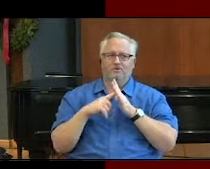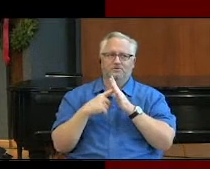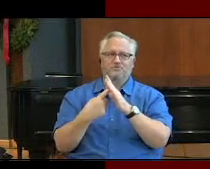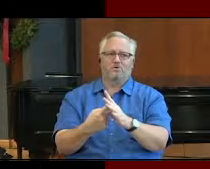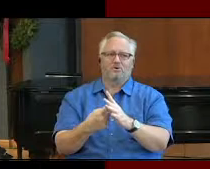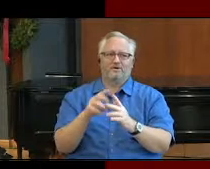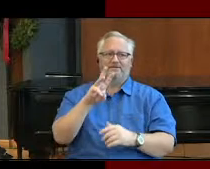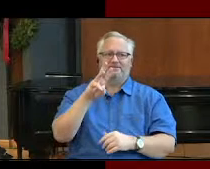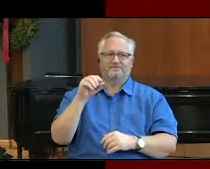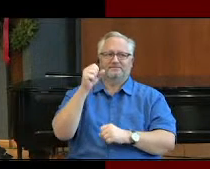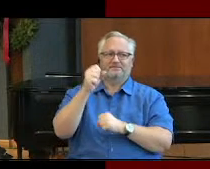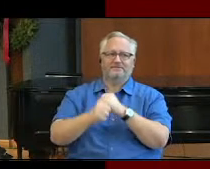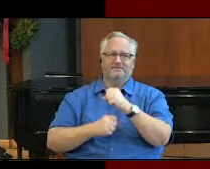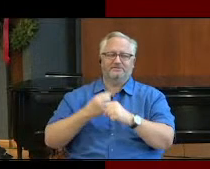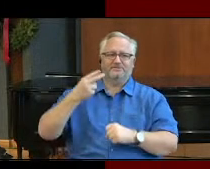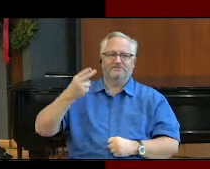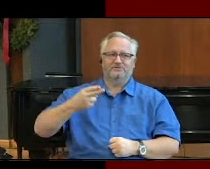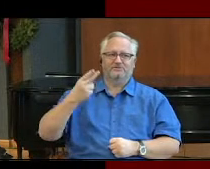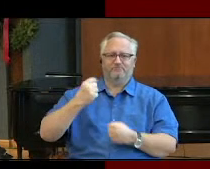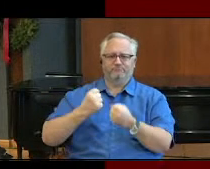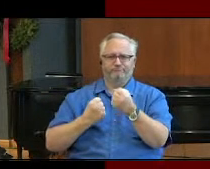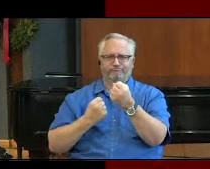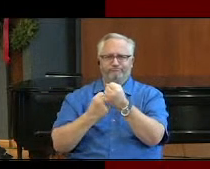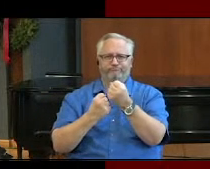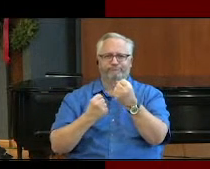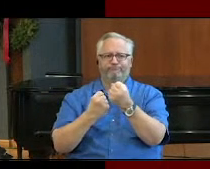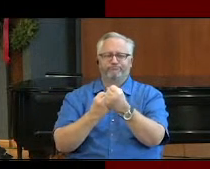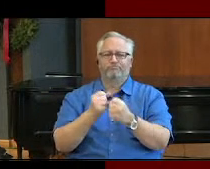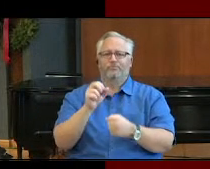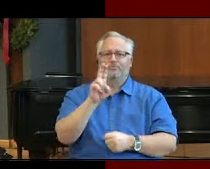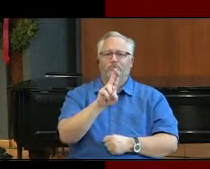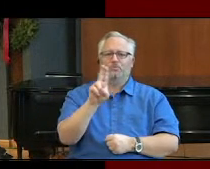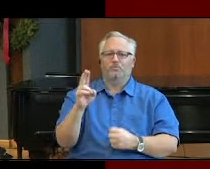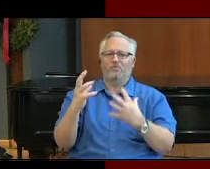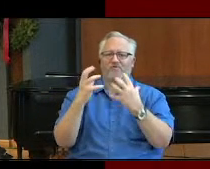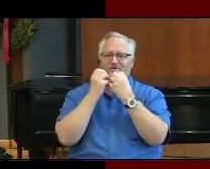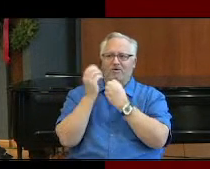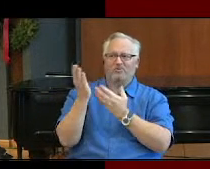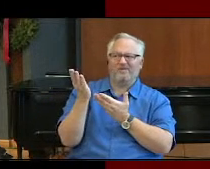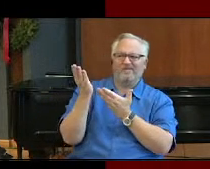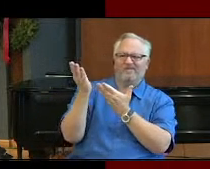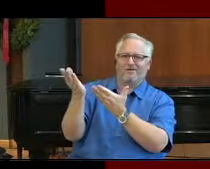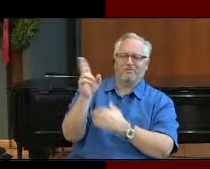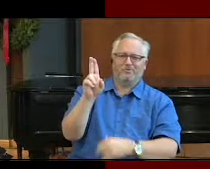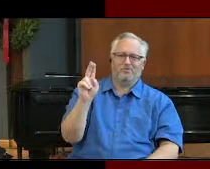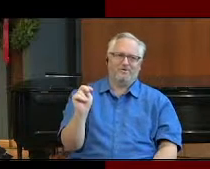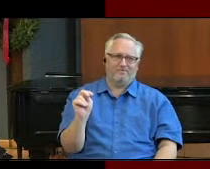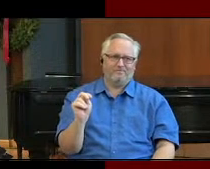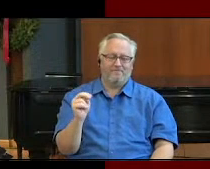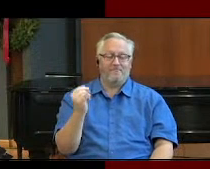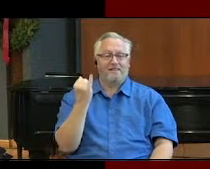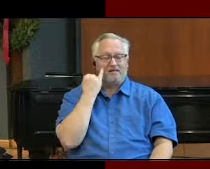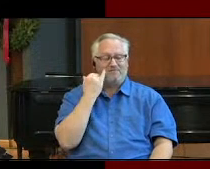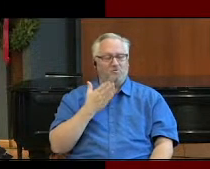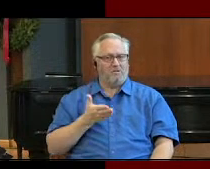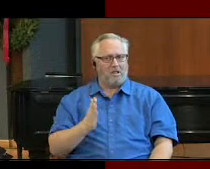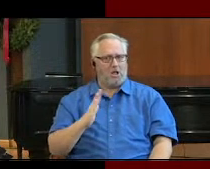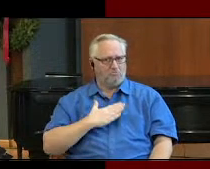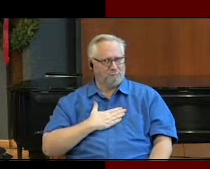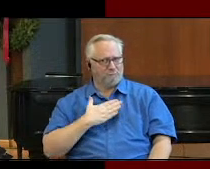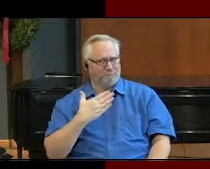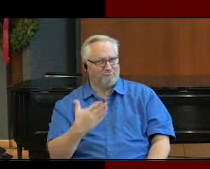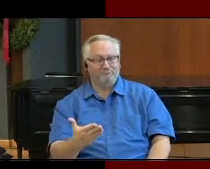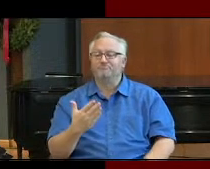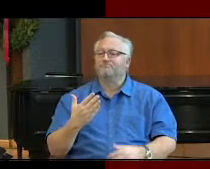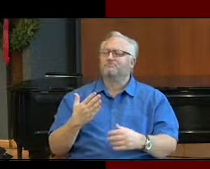its 60-year history of advocating UU values at the United Nations. If you'll indulge me, I'd like to